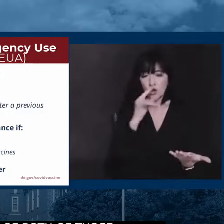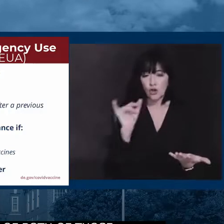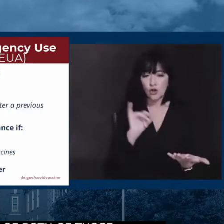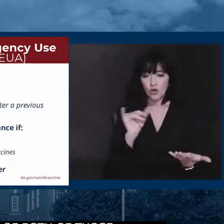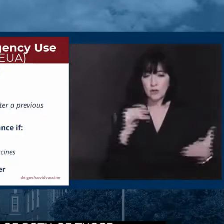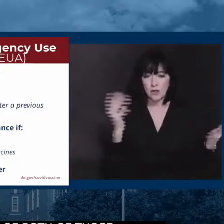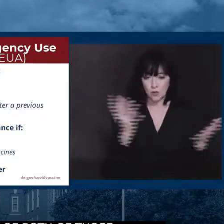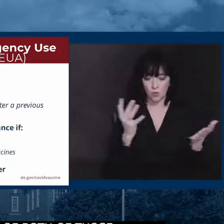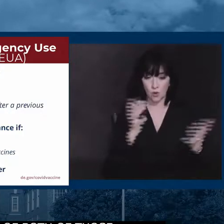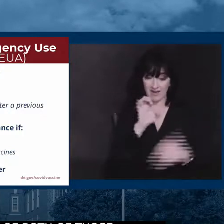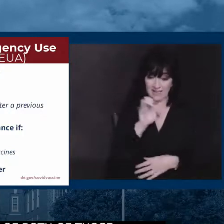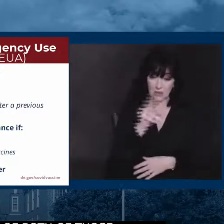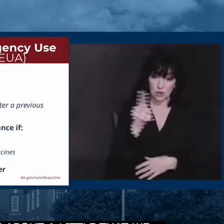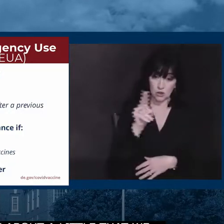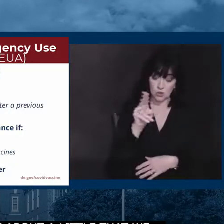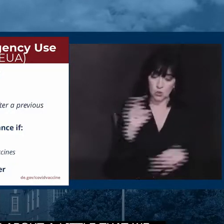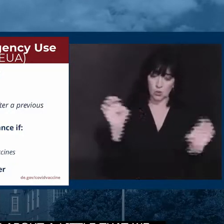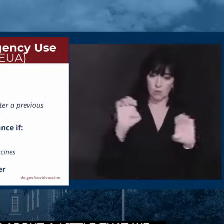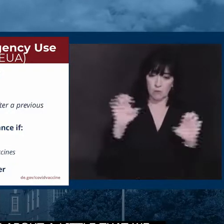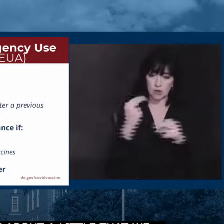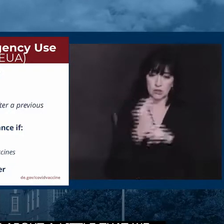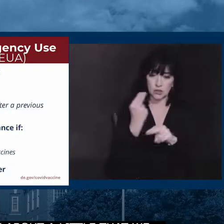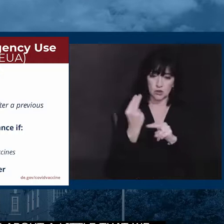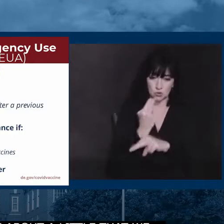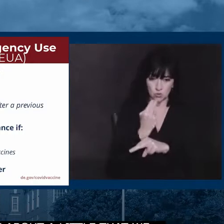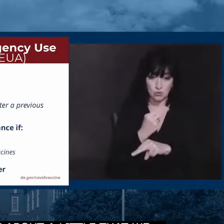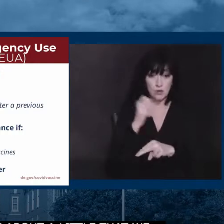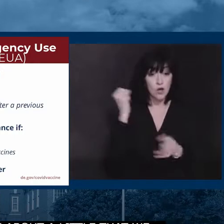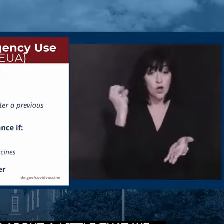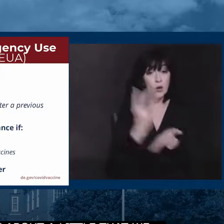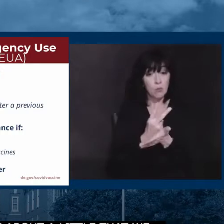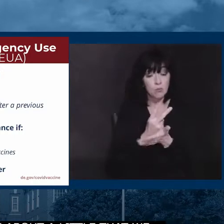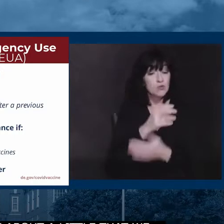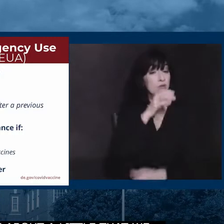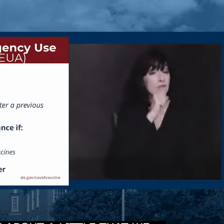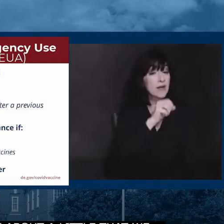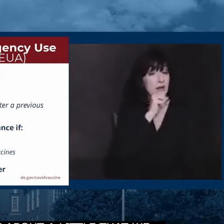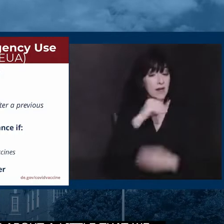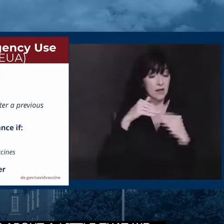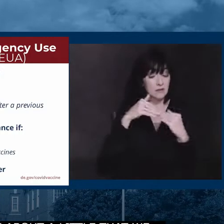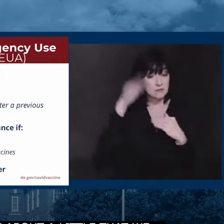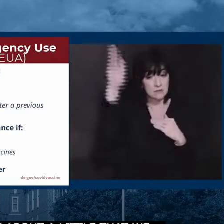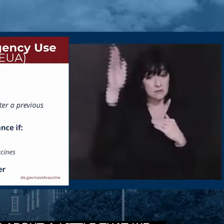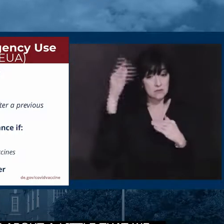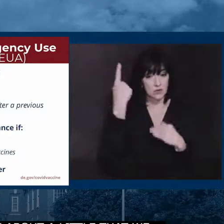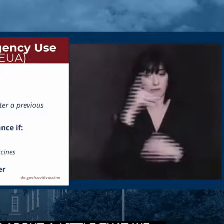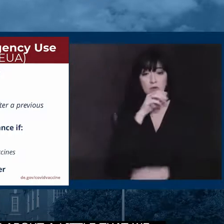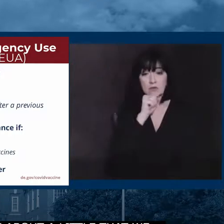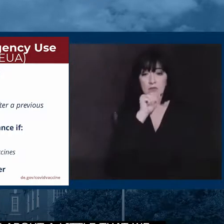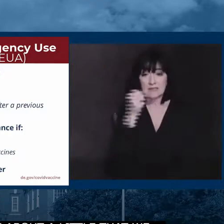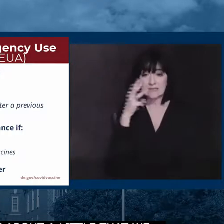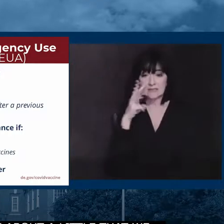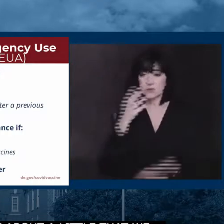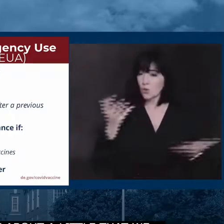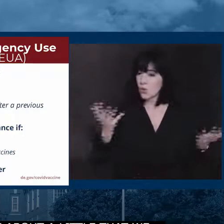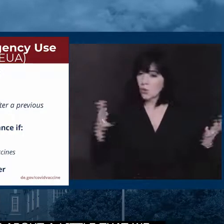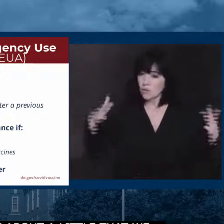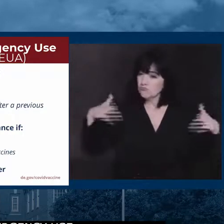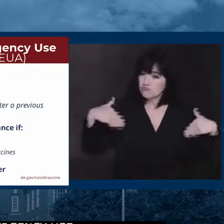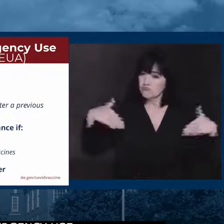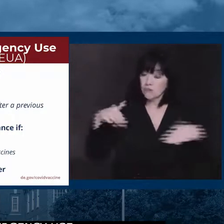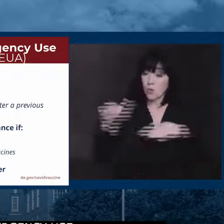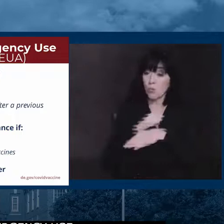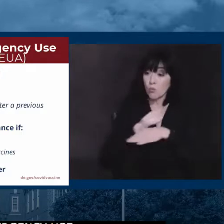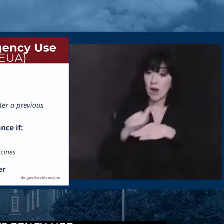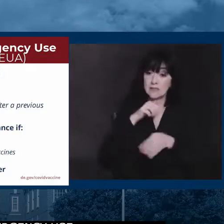This vaccine has been approved for individuals ages 16 and older. It's not yet been studied in children younger, so that's coming